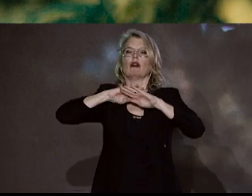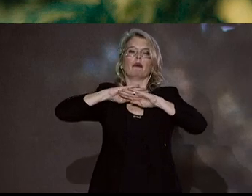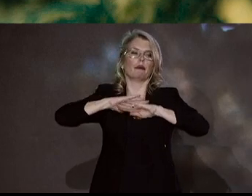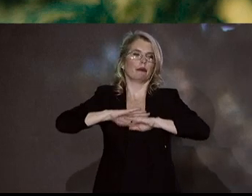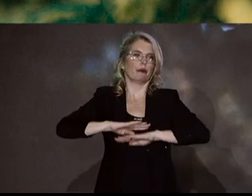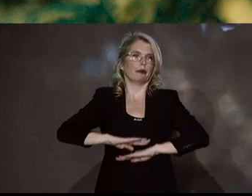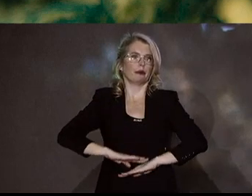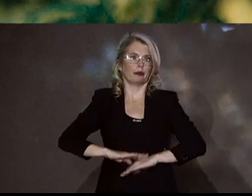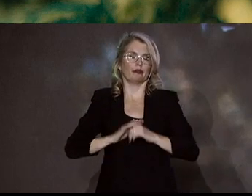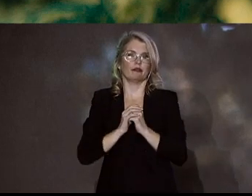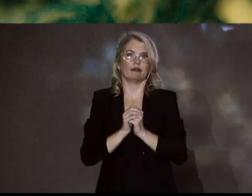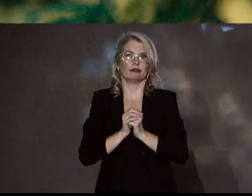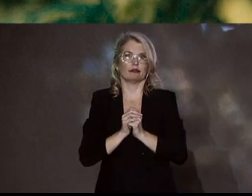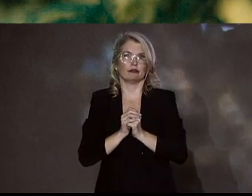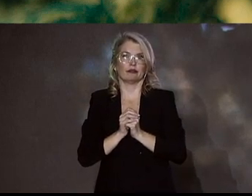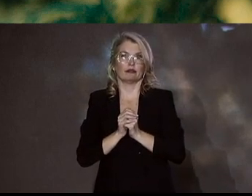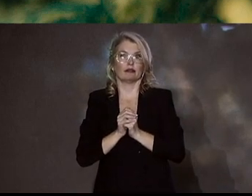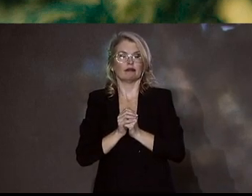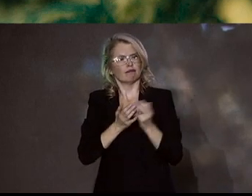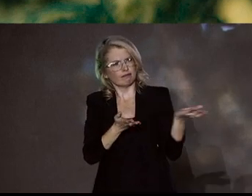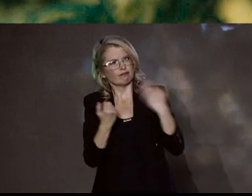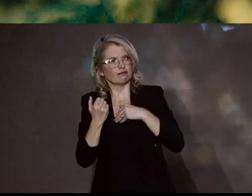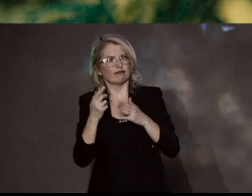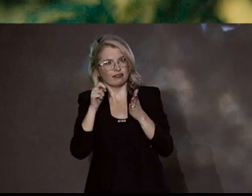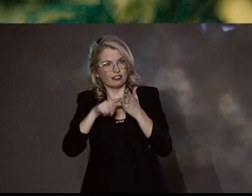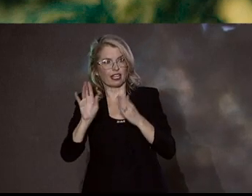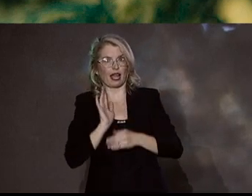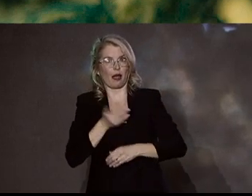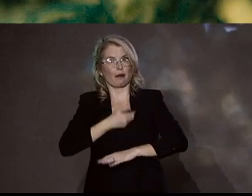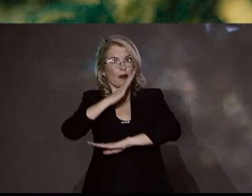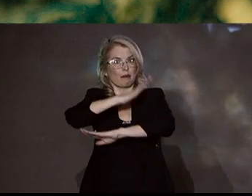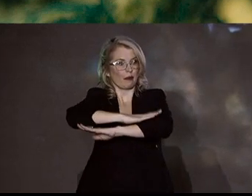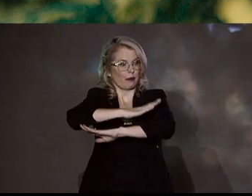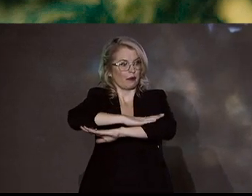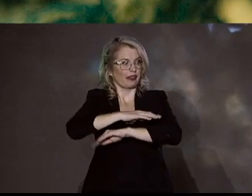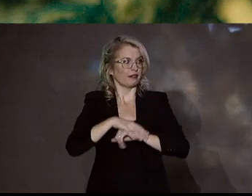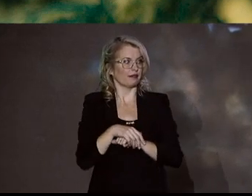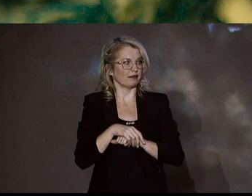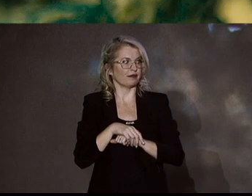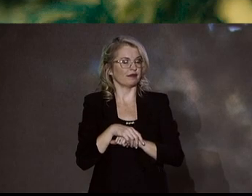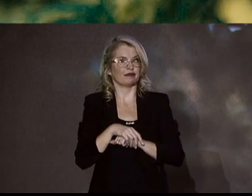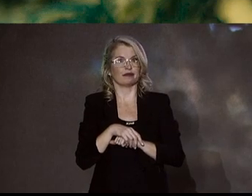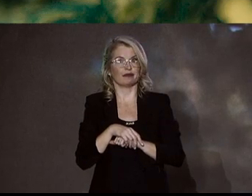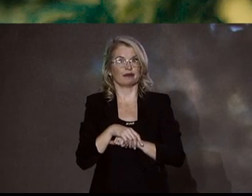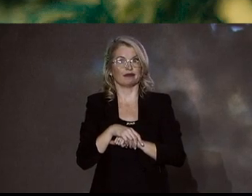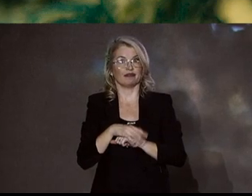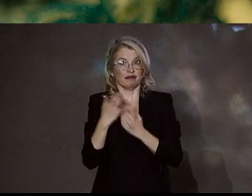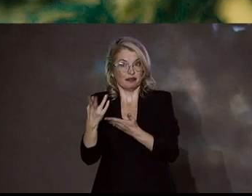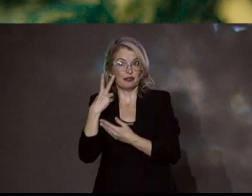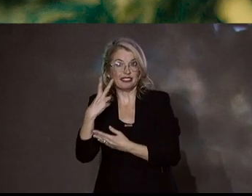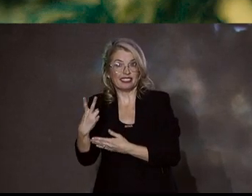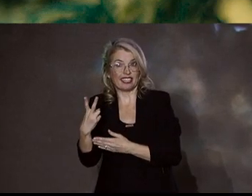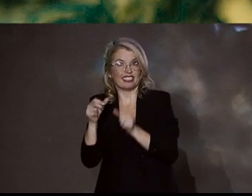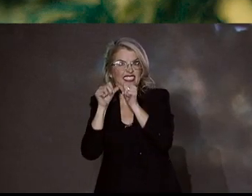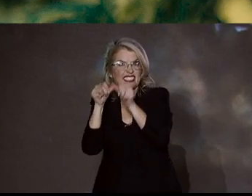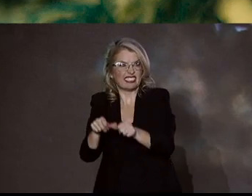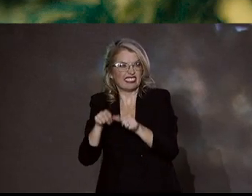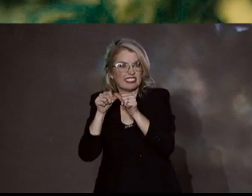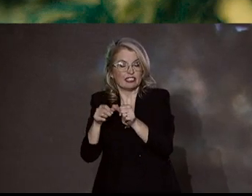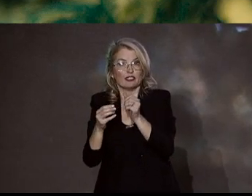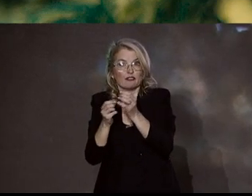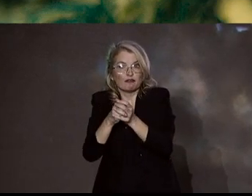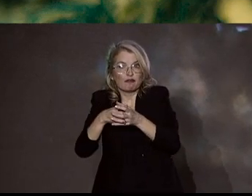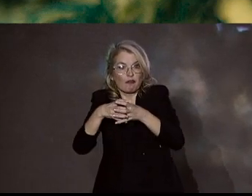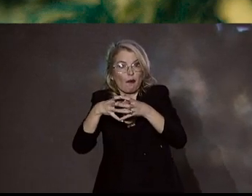much peace of mind. So come, check it out at our booth. There you can see how we are